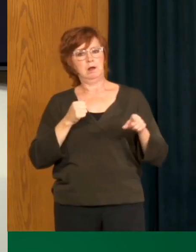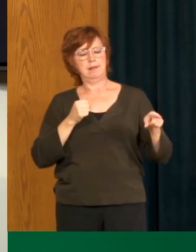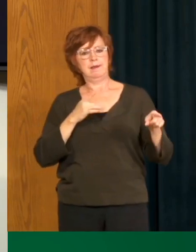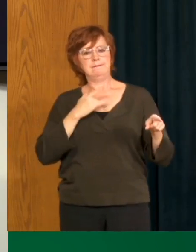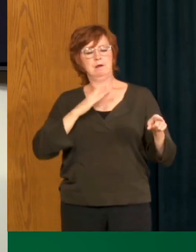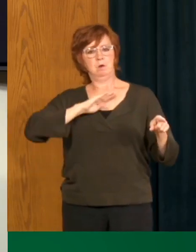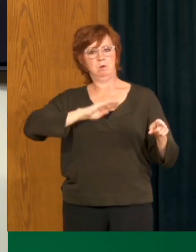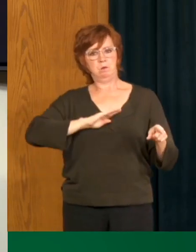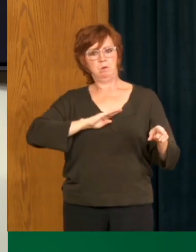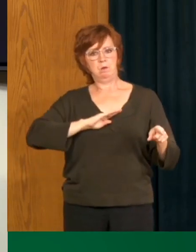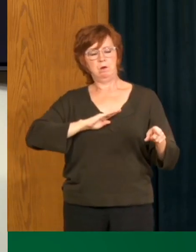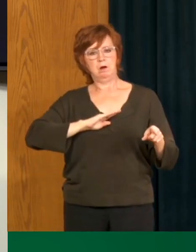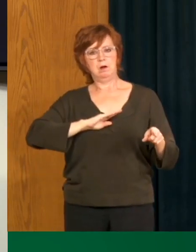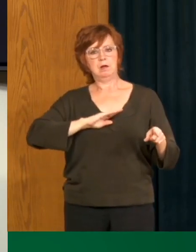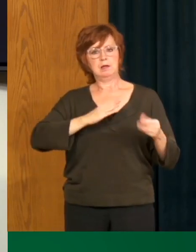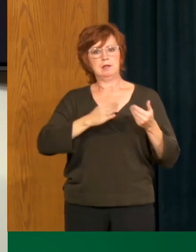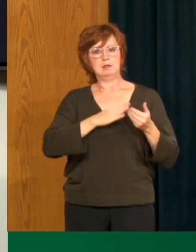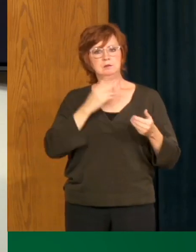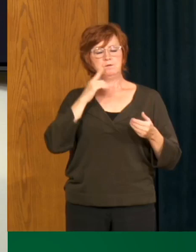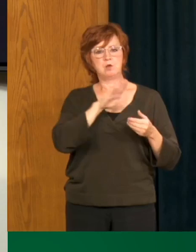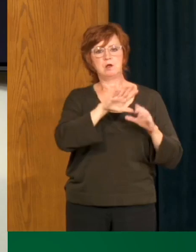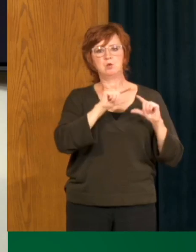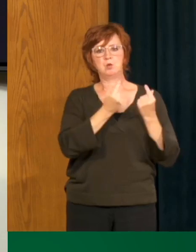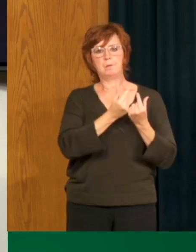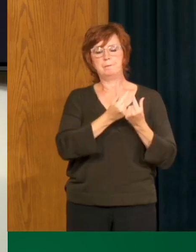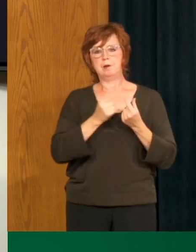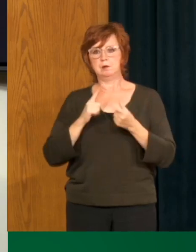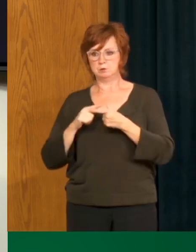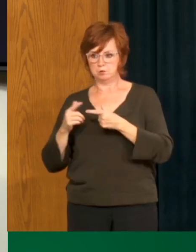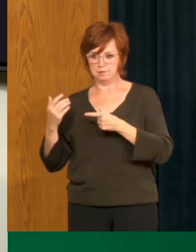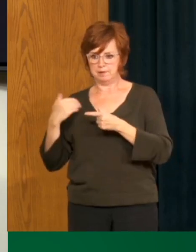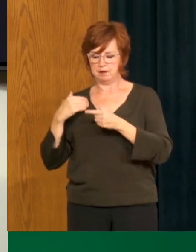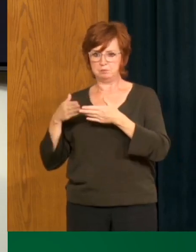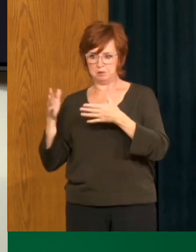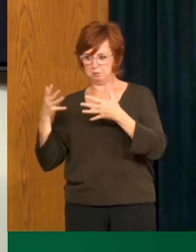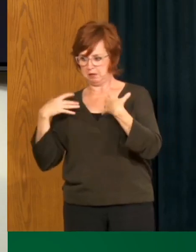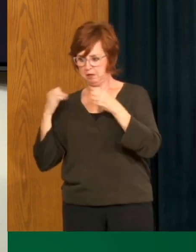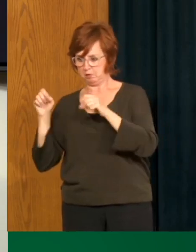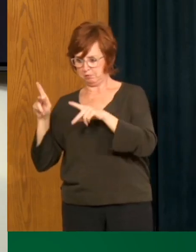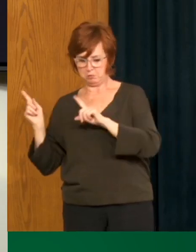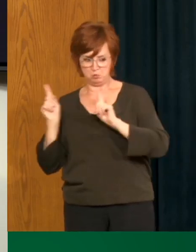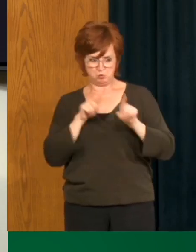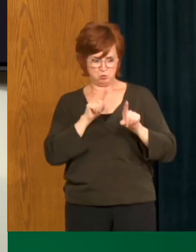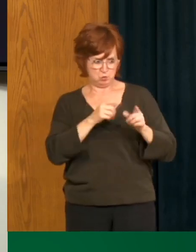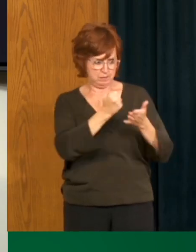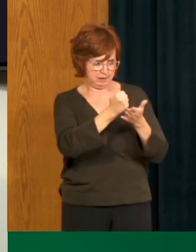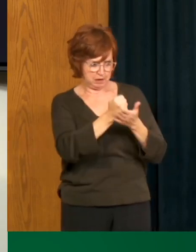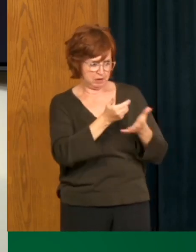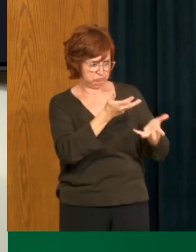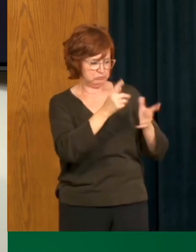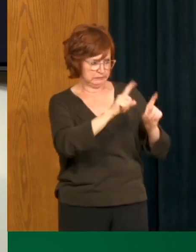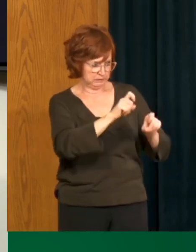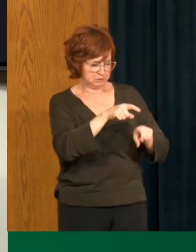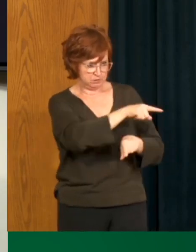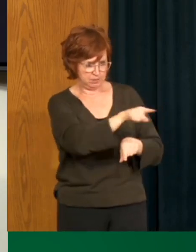us to contain this outbreak, just like we have in the prior two colonies where we started to work with these